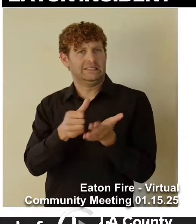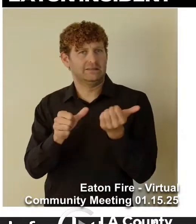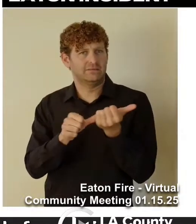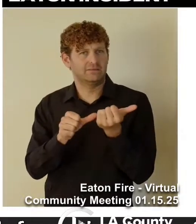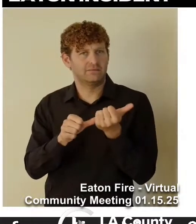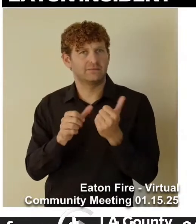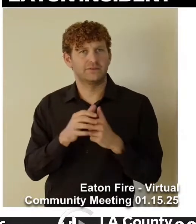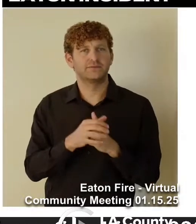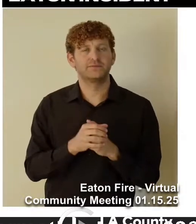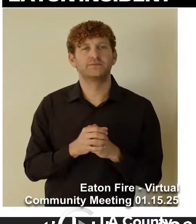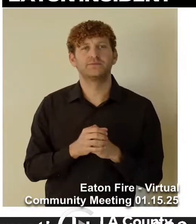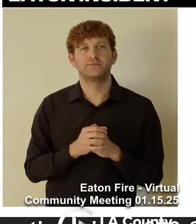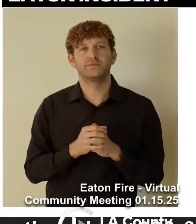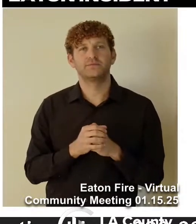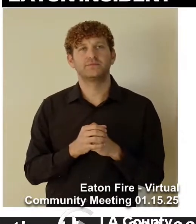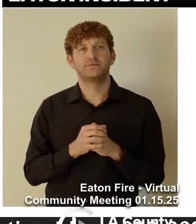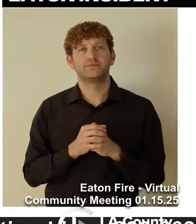disasterassistance.gov or by calling